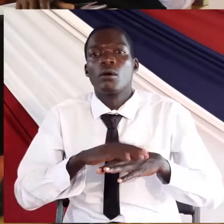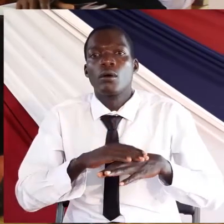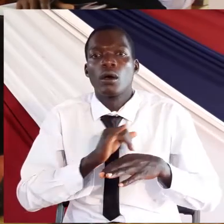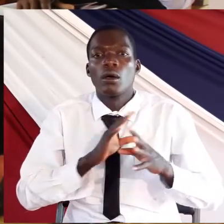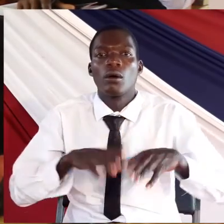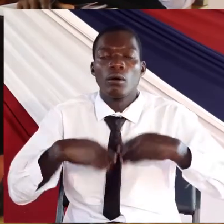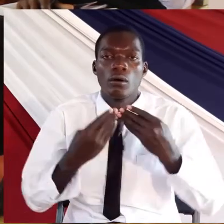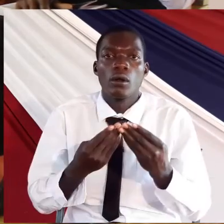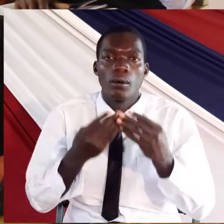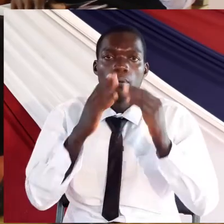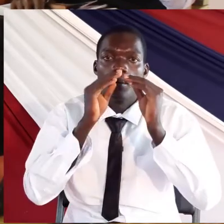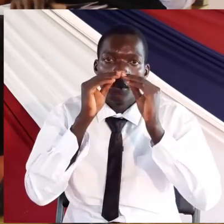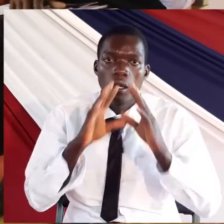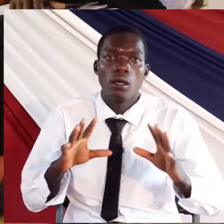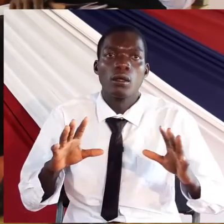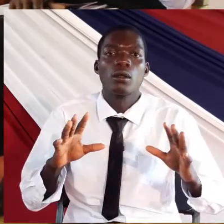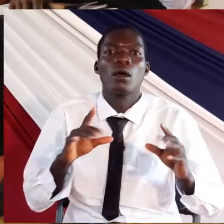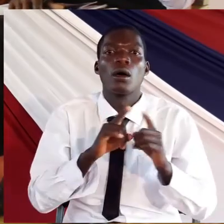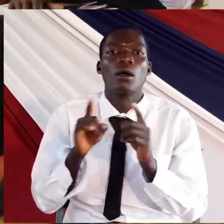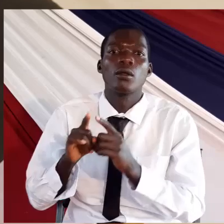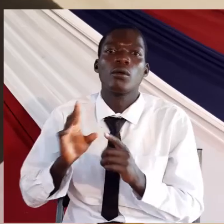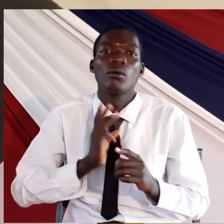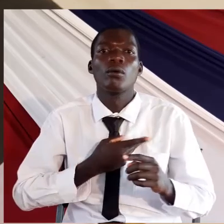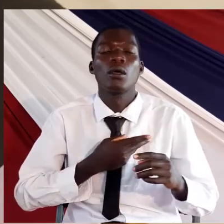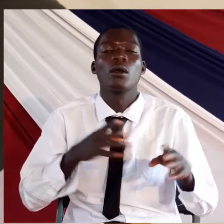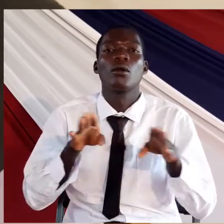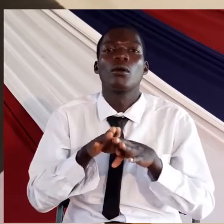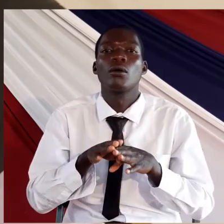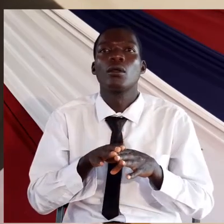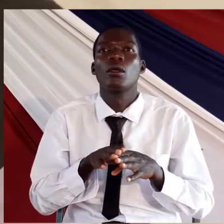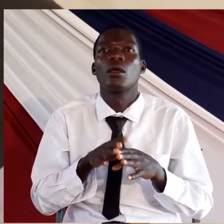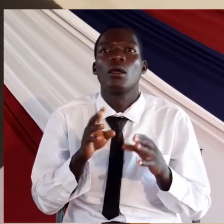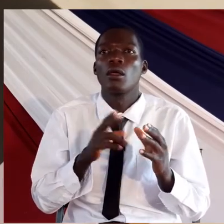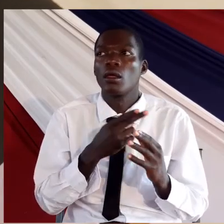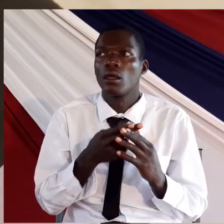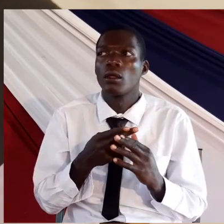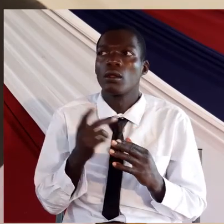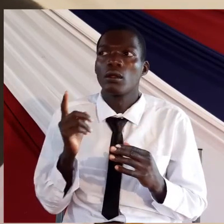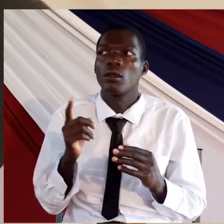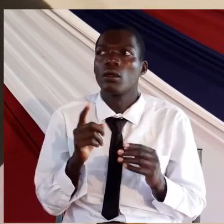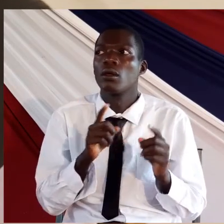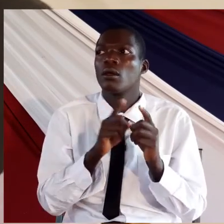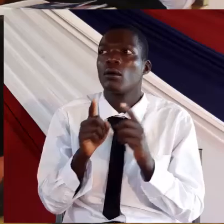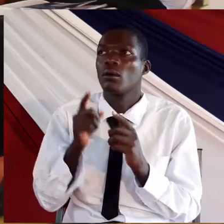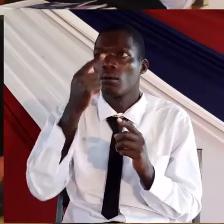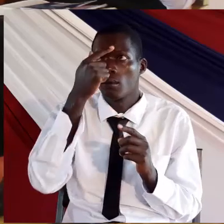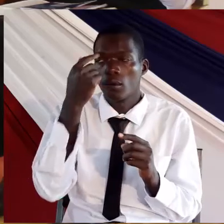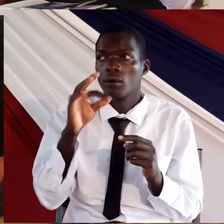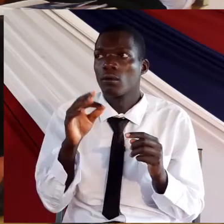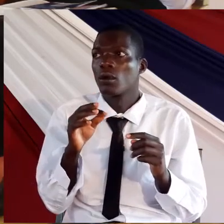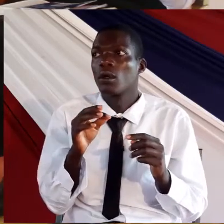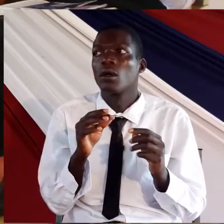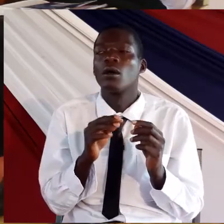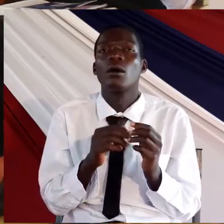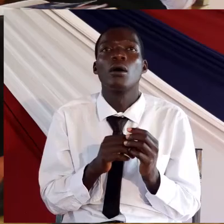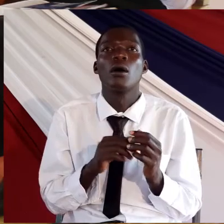our viewers have been blessed. As we close, Elder Genga, just in a sentence, please, because of time. The Bible,